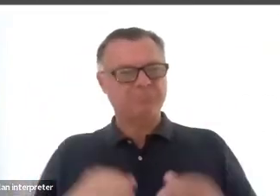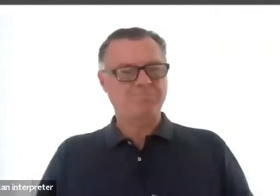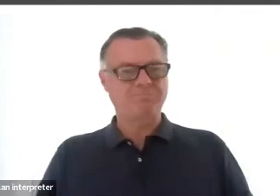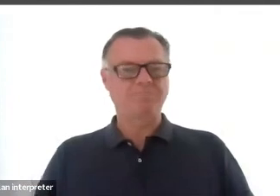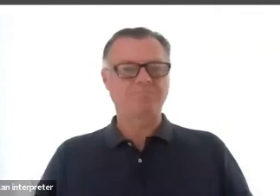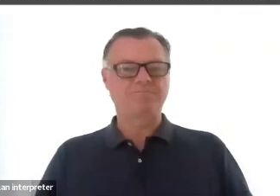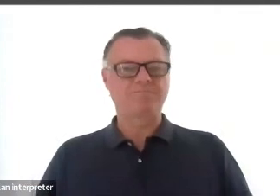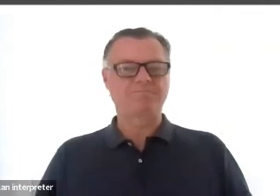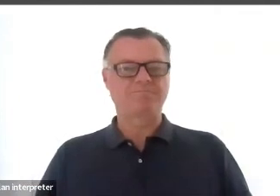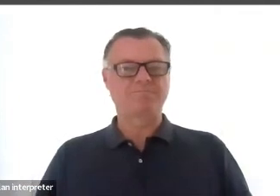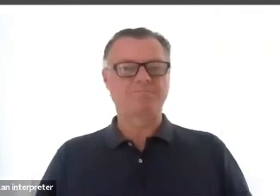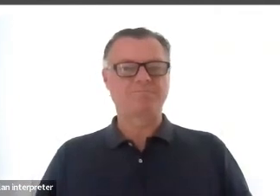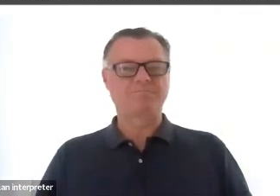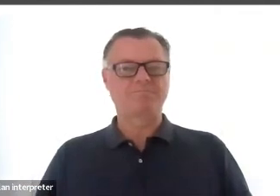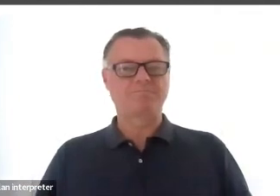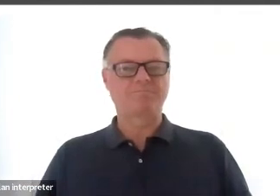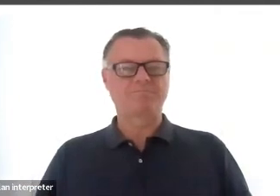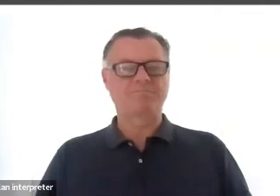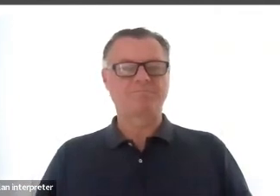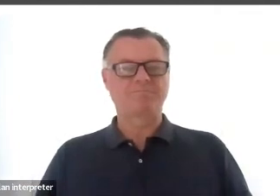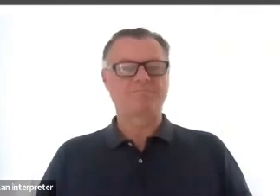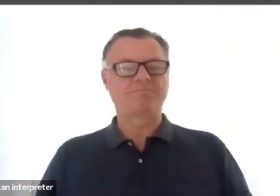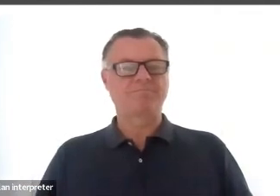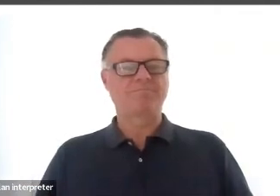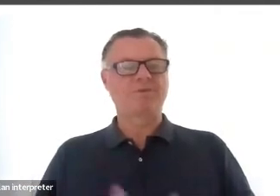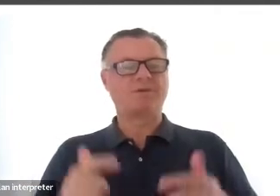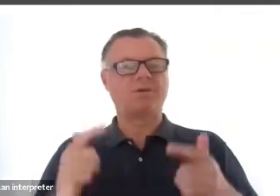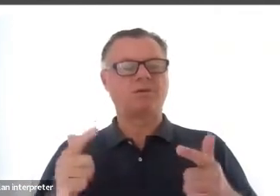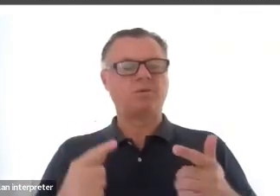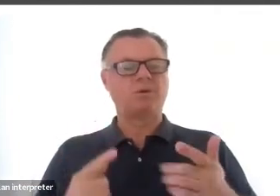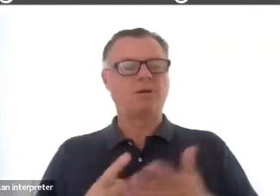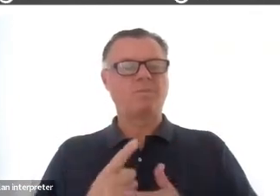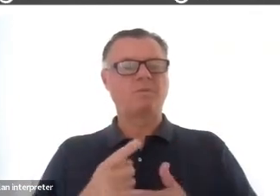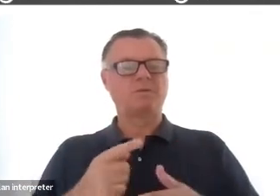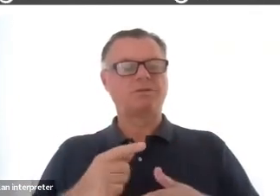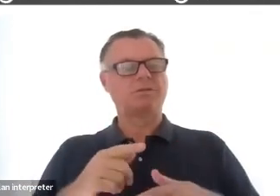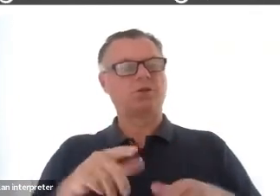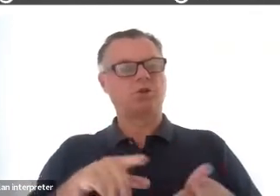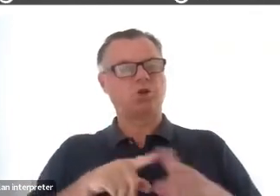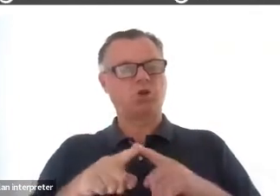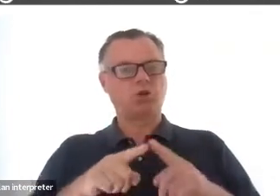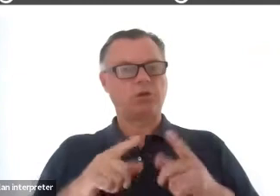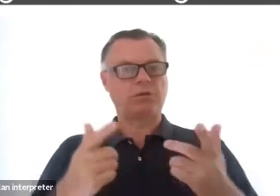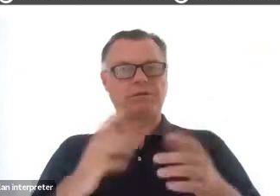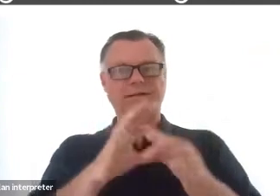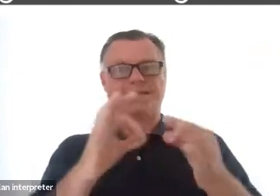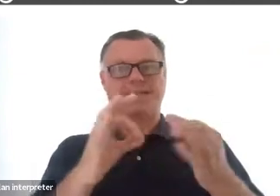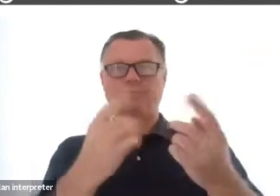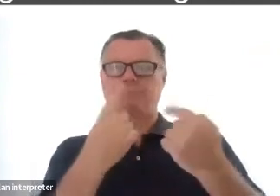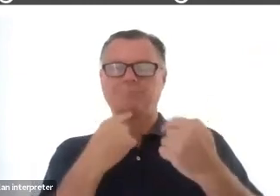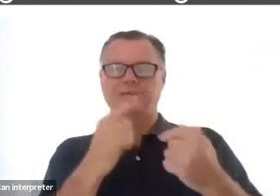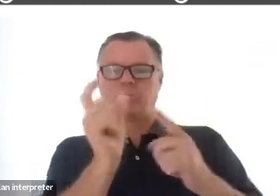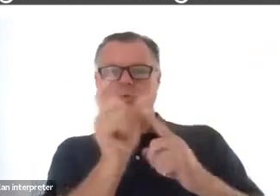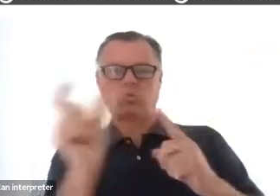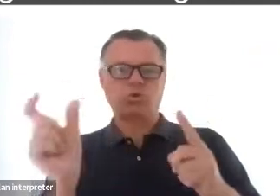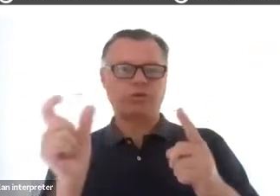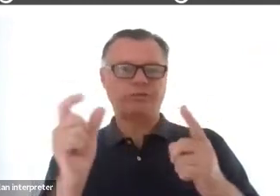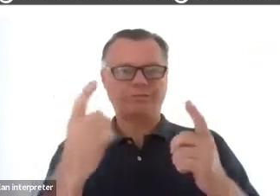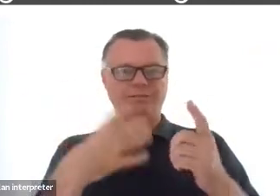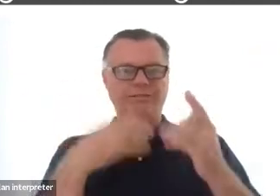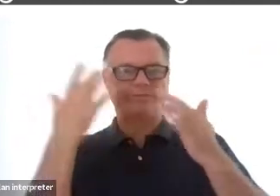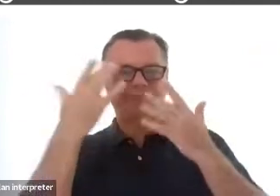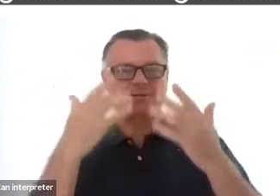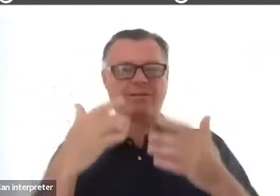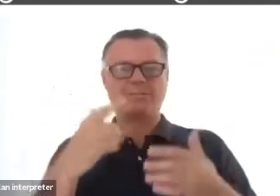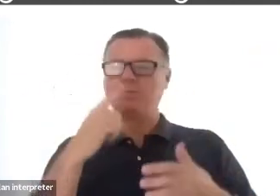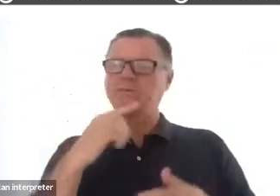A lot of what happens during learning is invisible. And when we can't see it, we often make the wrong inference. Going blank becomes not trying hard